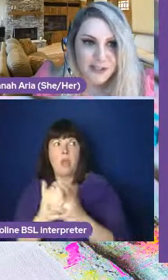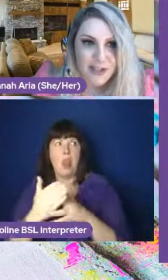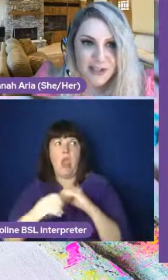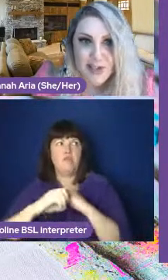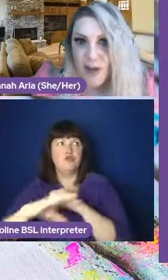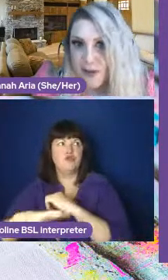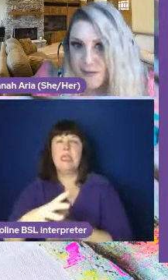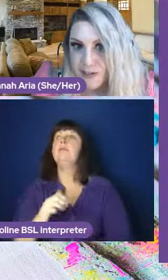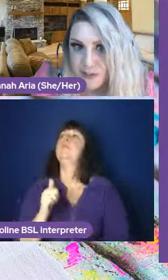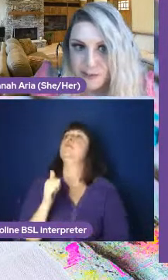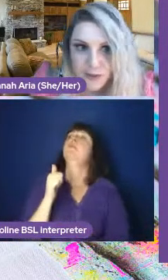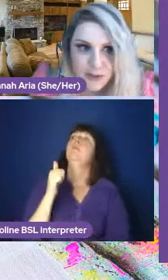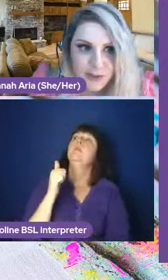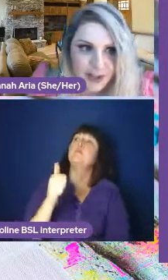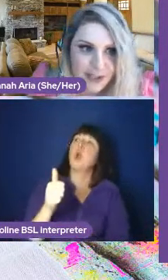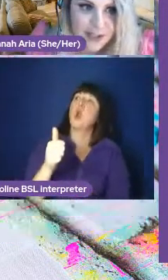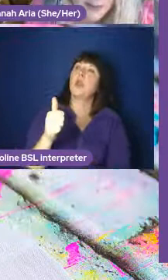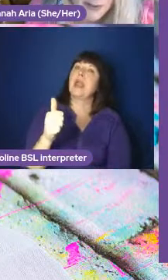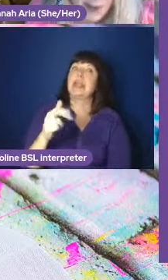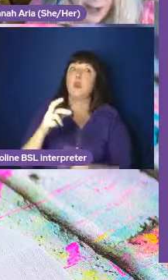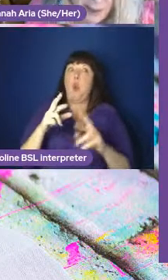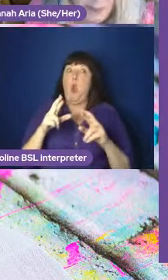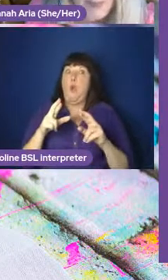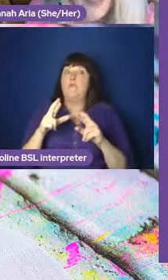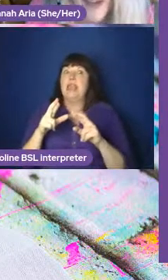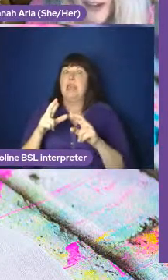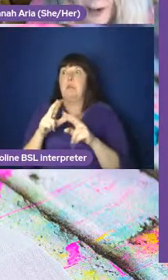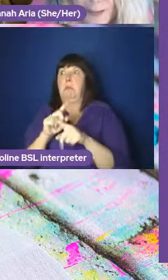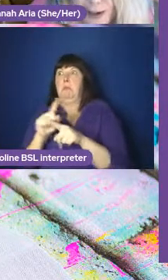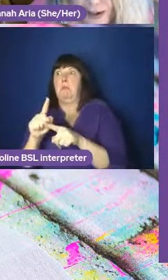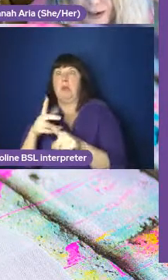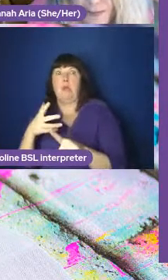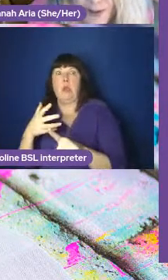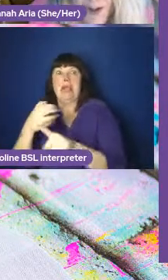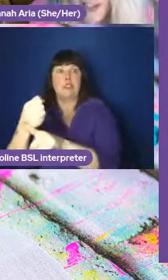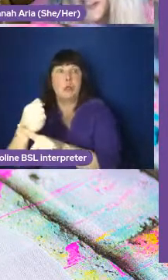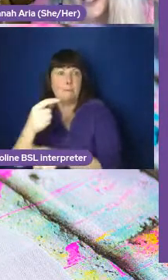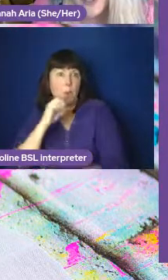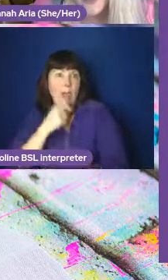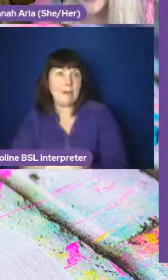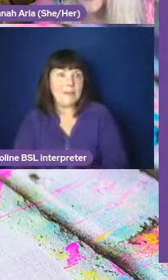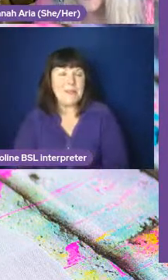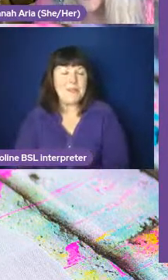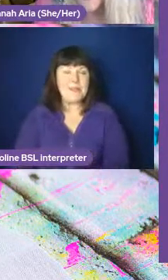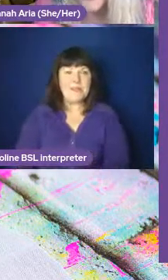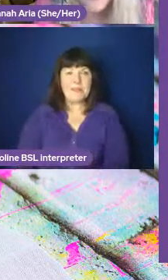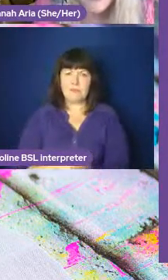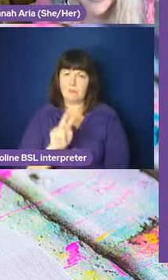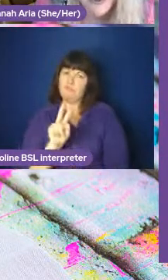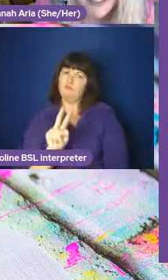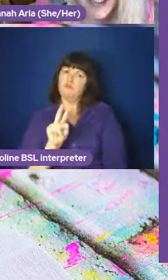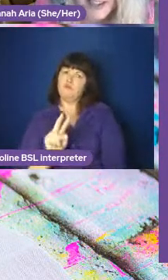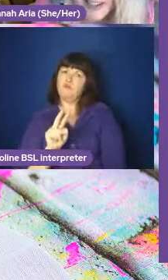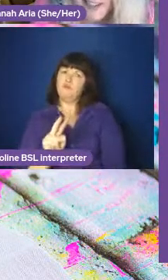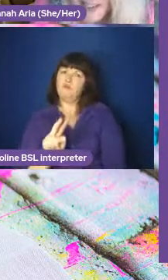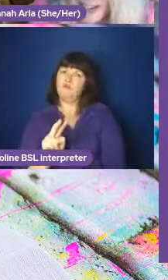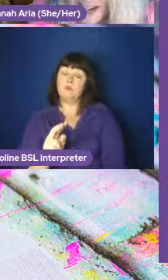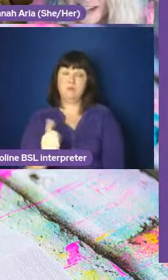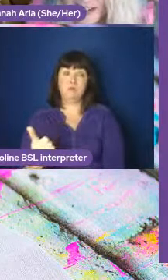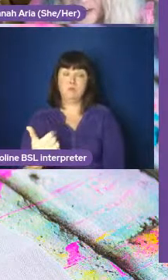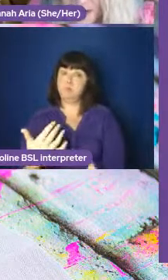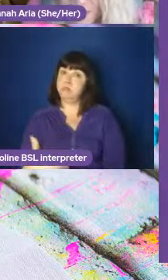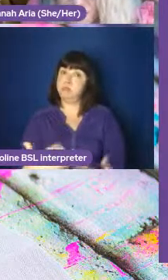fine. That's good to know. So hopefully she'll be watching on catch up as well. But I just think she's already a very